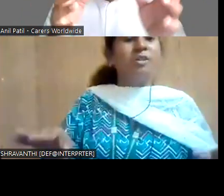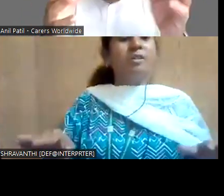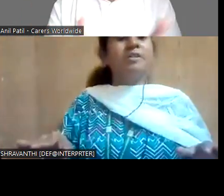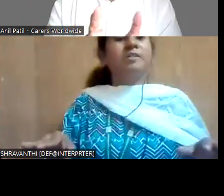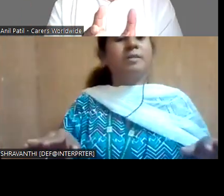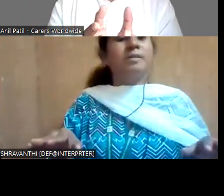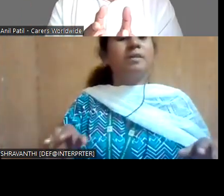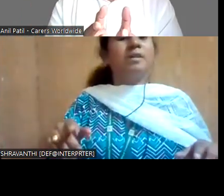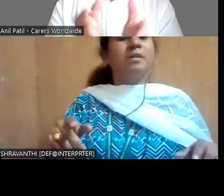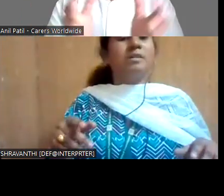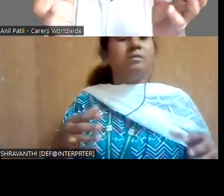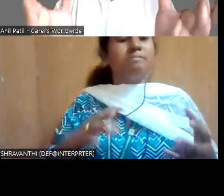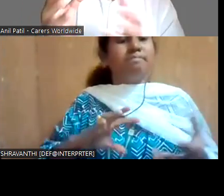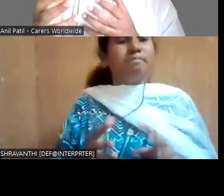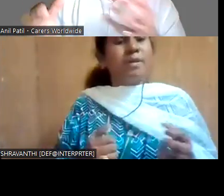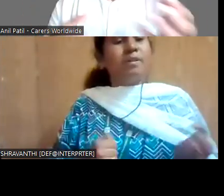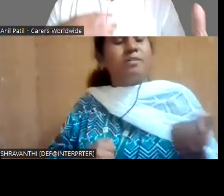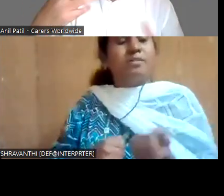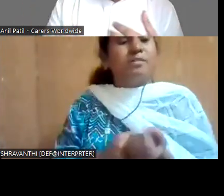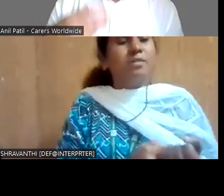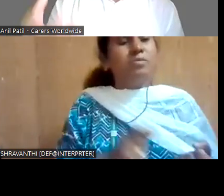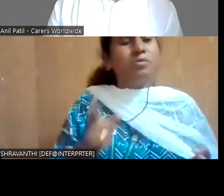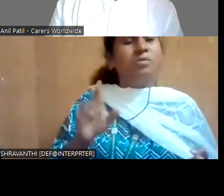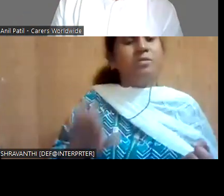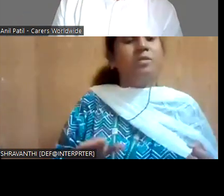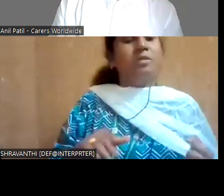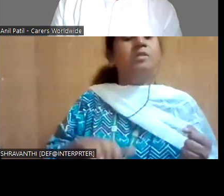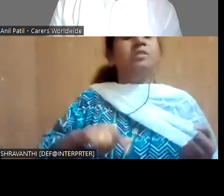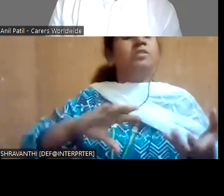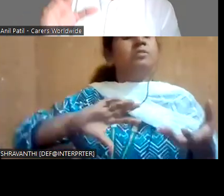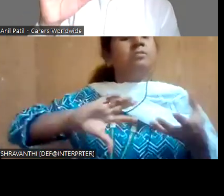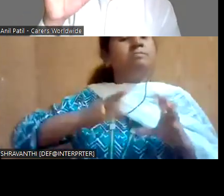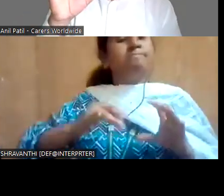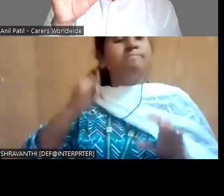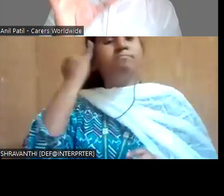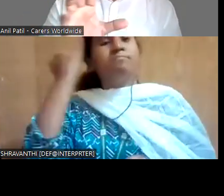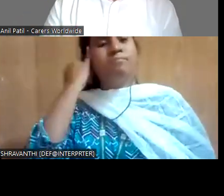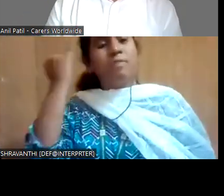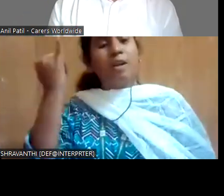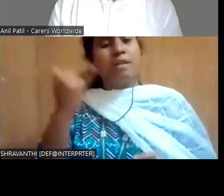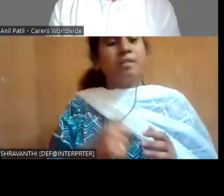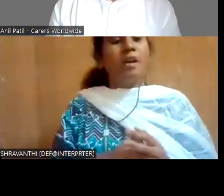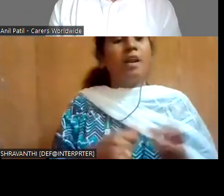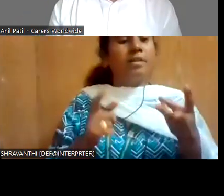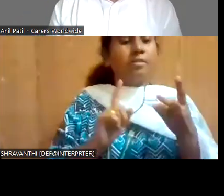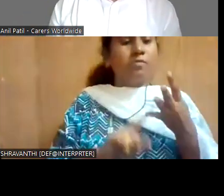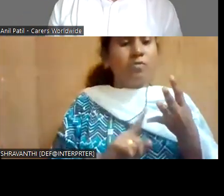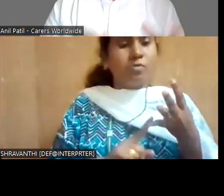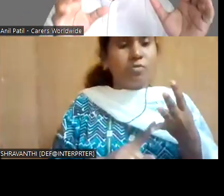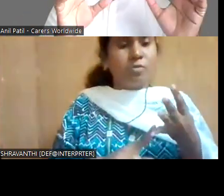support within the centers. These are some innovative ideas we are practicing. And the fourth one, what is it